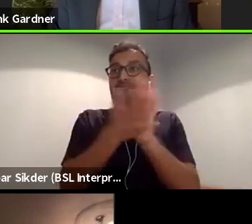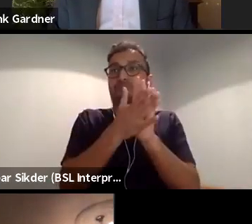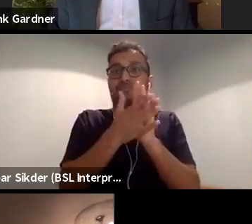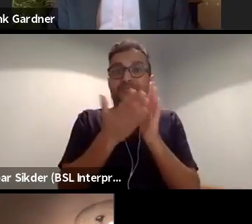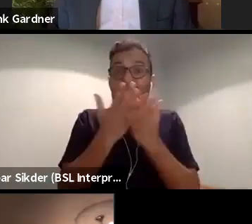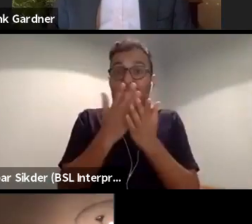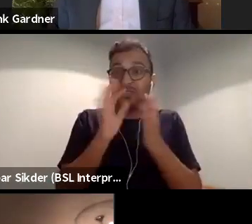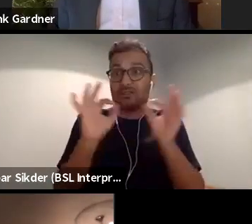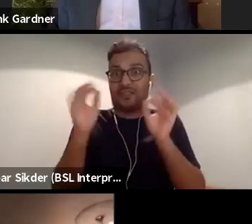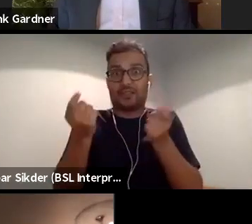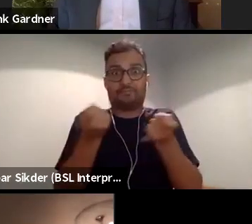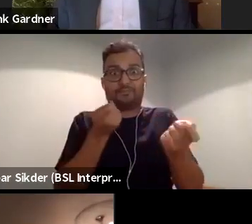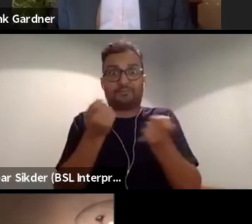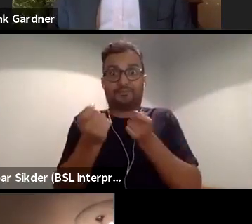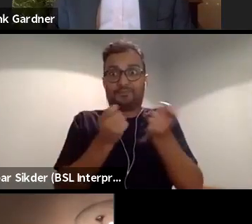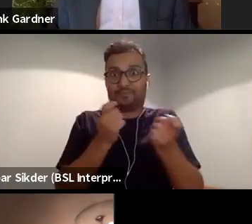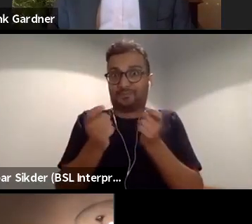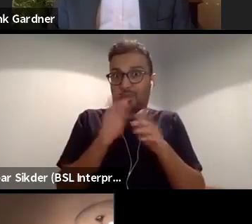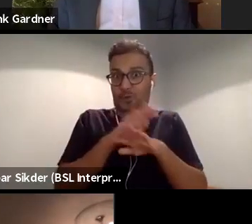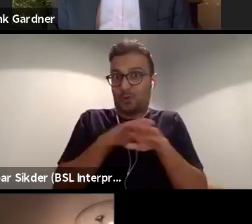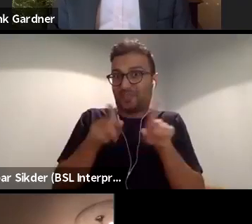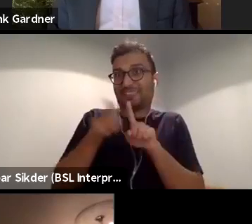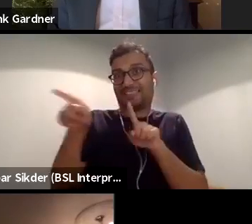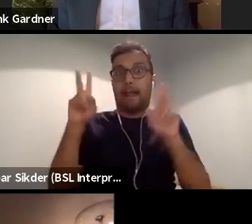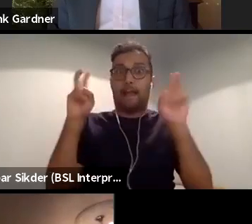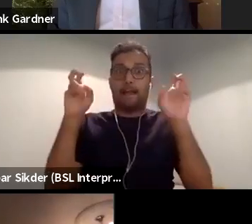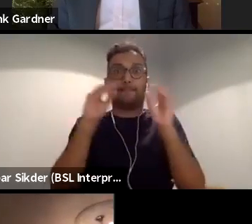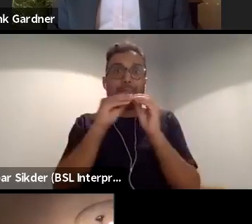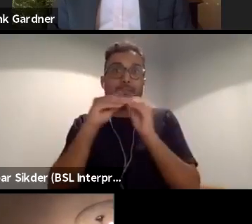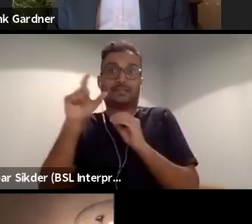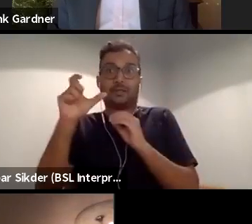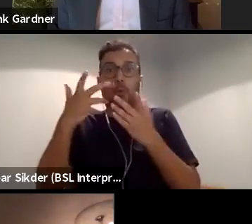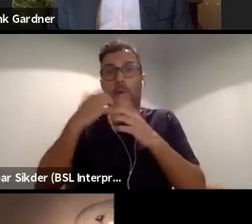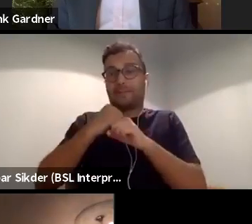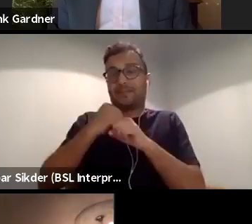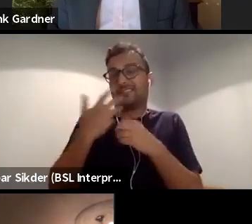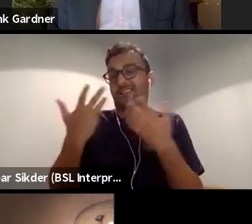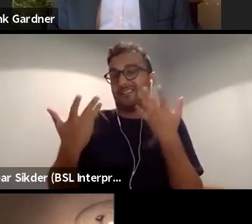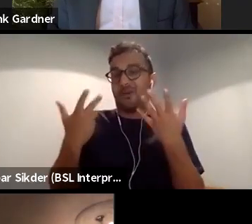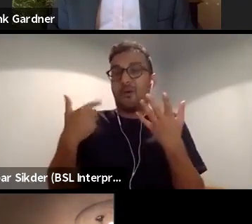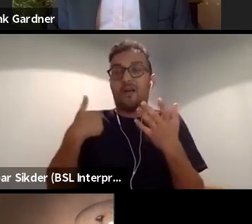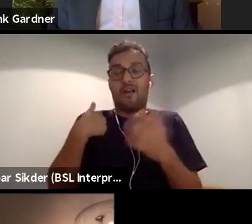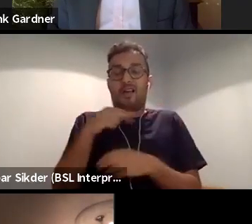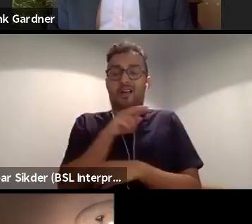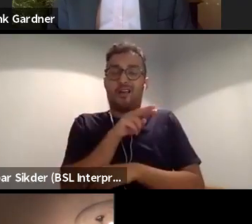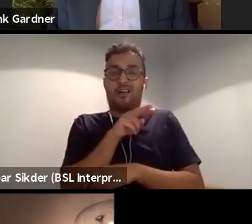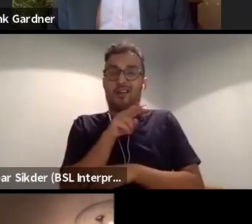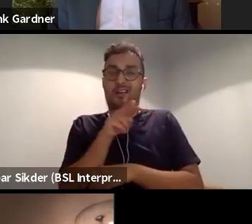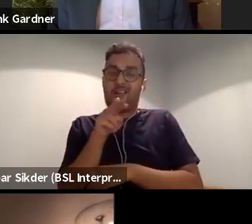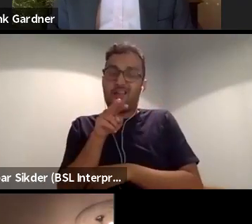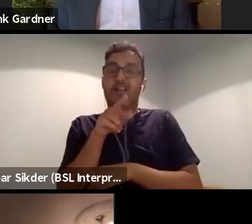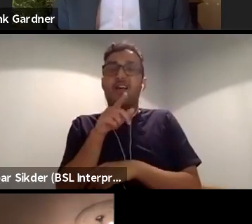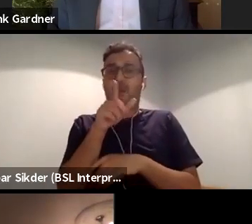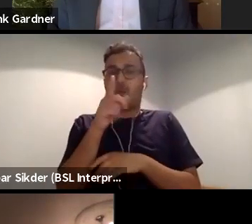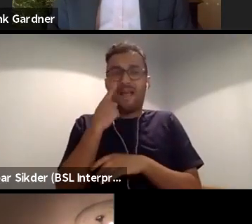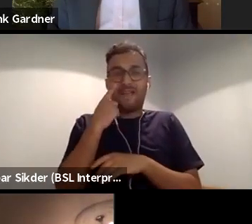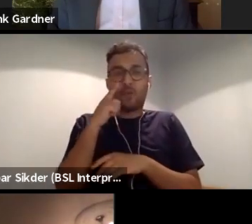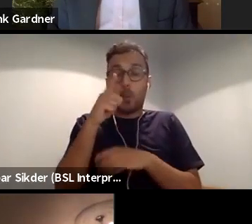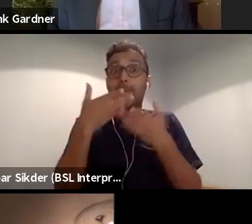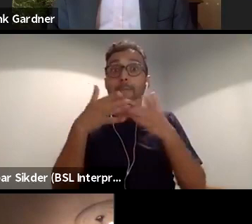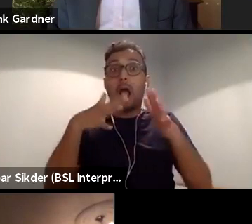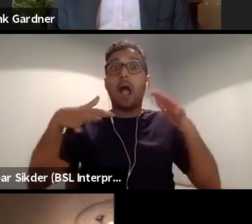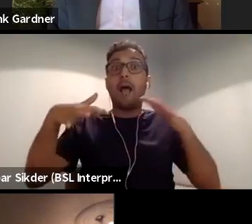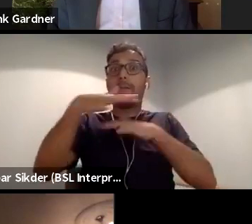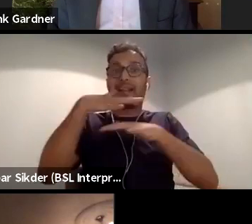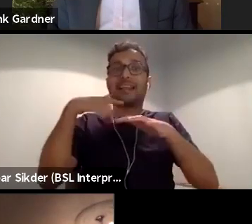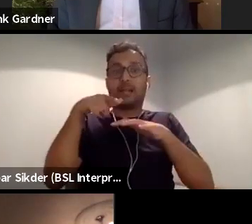observation of the media landscape, but also from covering extremism and terrorism, is that yes, the old